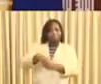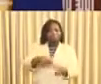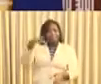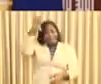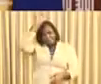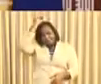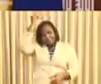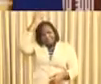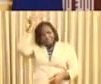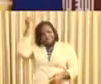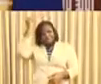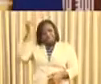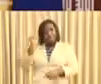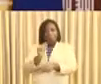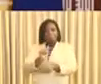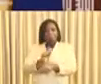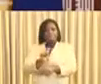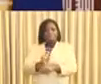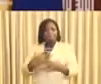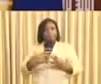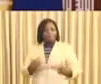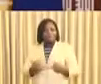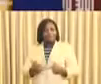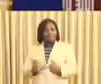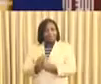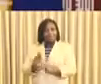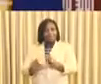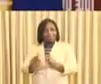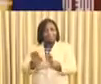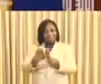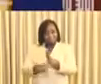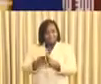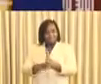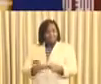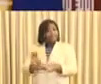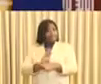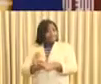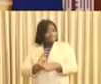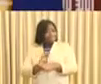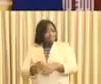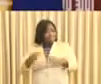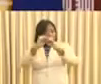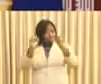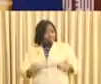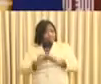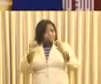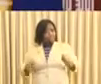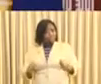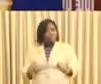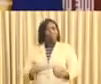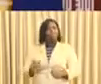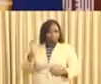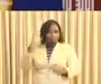passengers. And our businesses and supermarkets are enforcing the need for social distancing, the use of